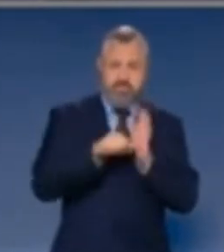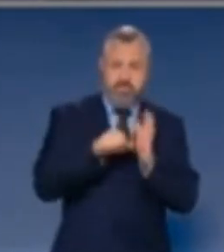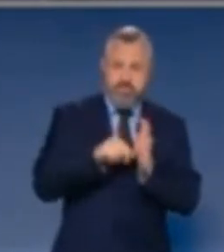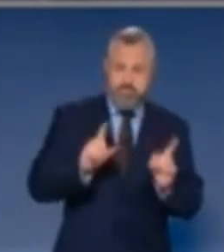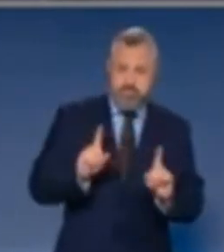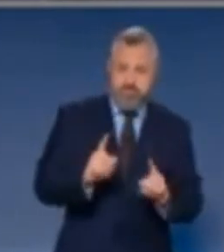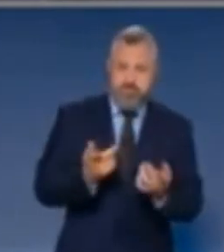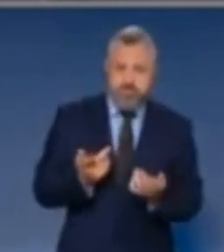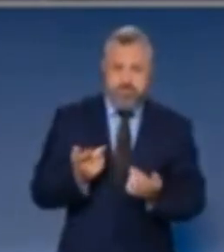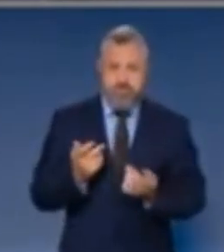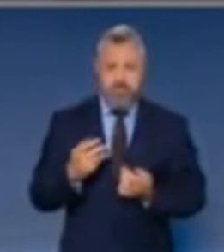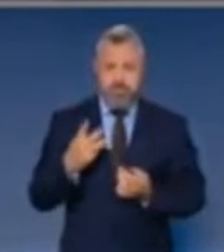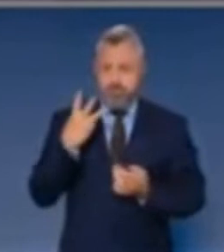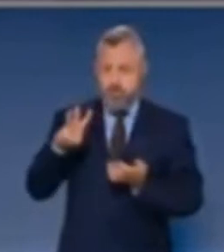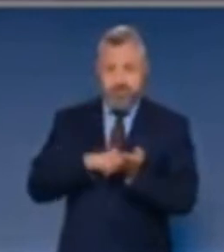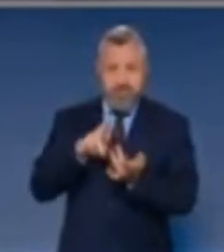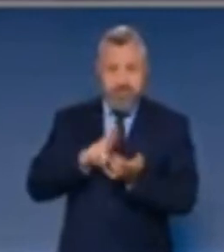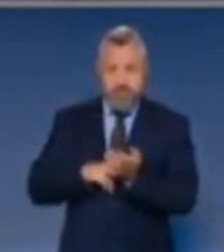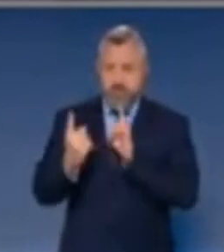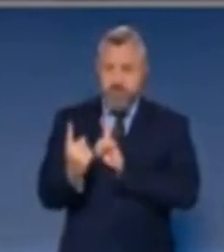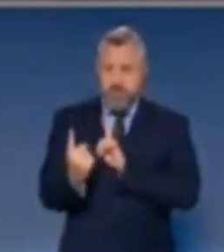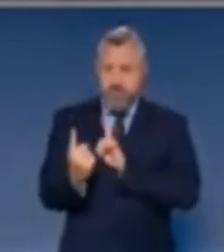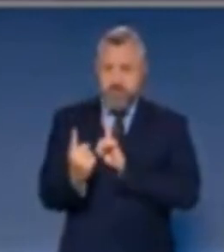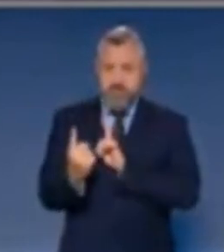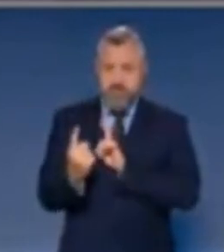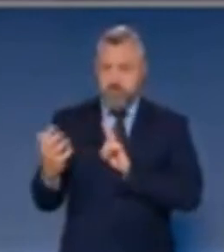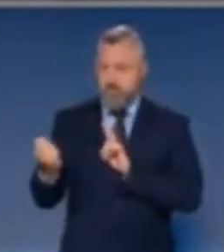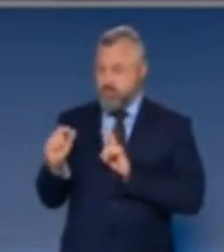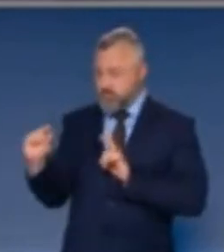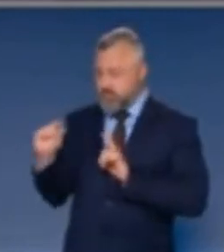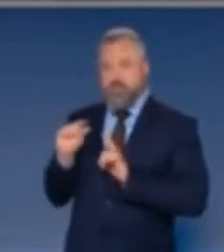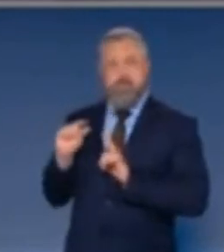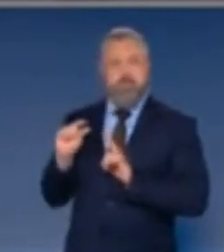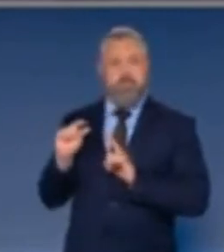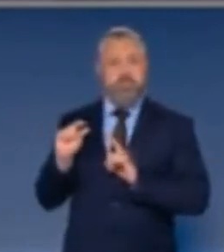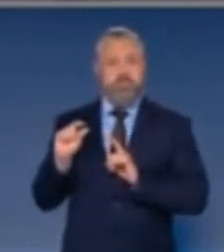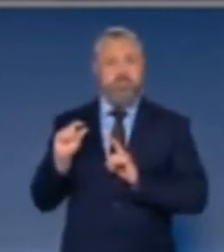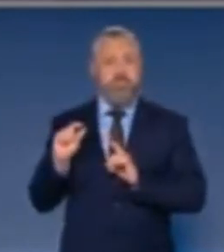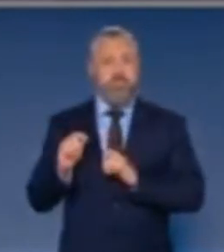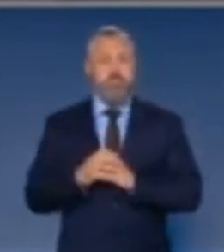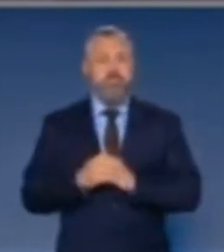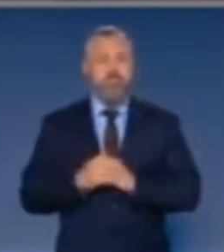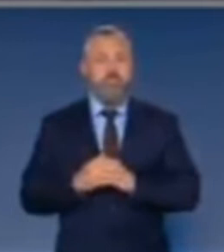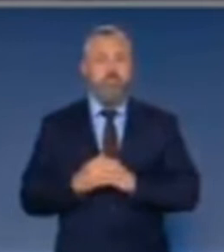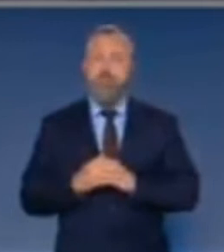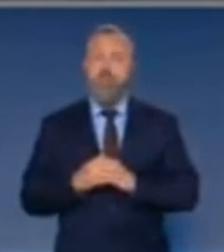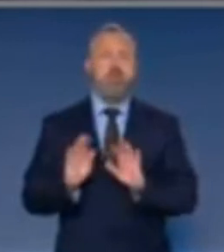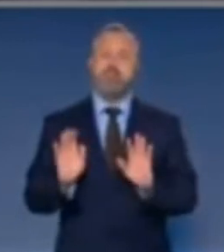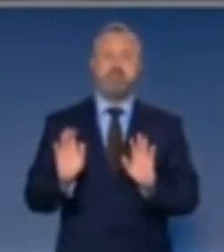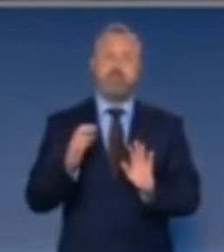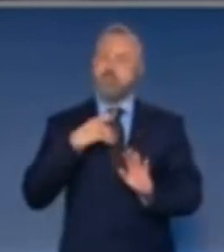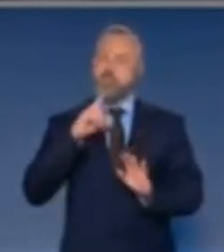takes 30 minutes and they're being paid for that certain amount of time frame. I know. I draw a distinction here between somebody who is